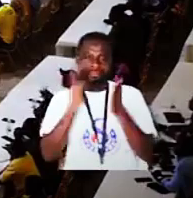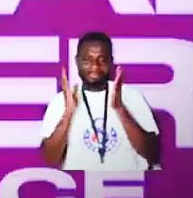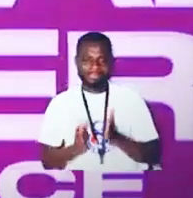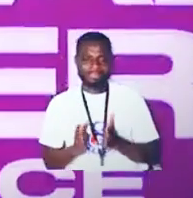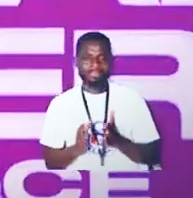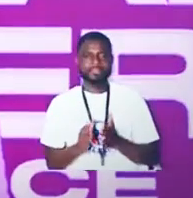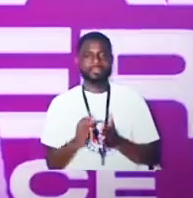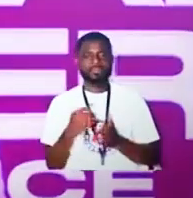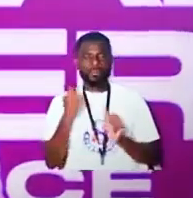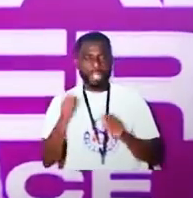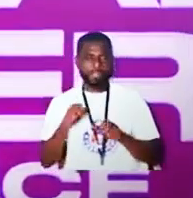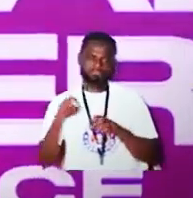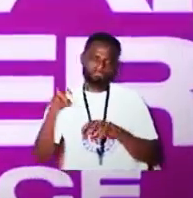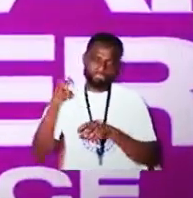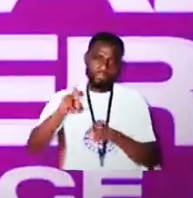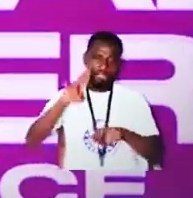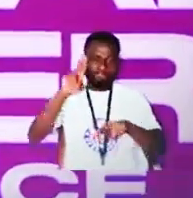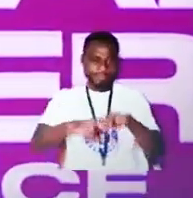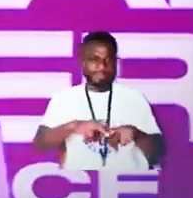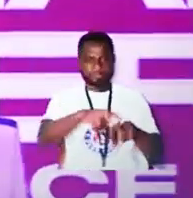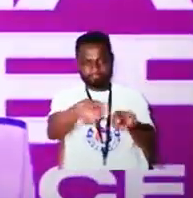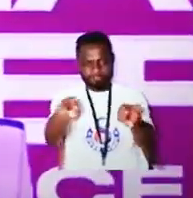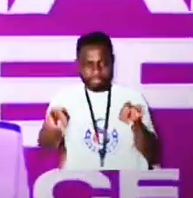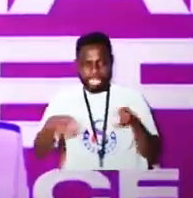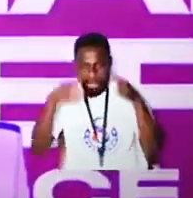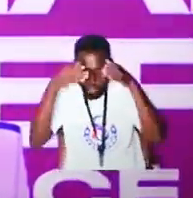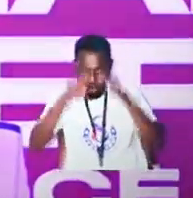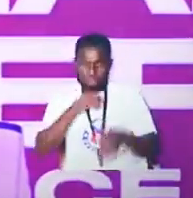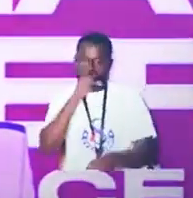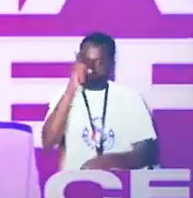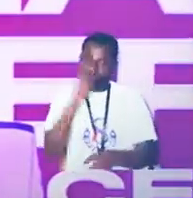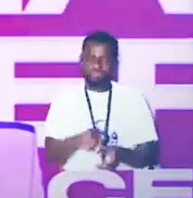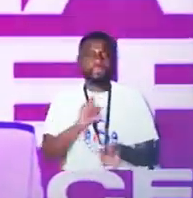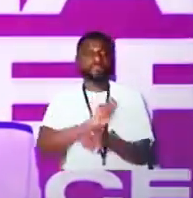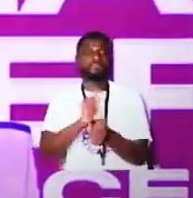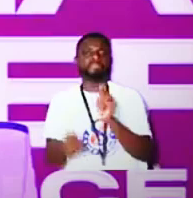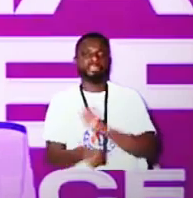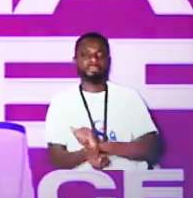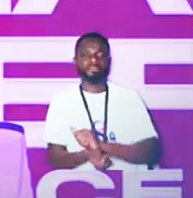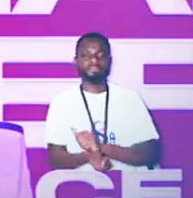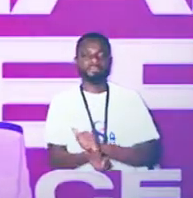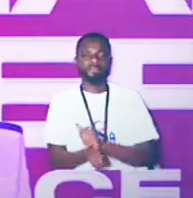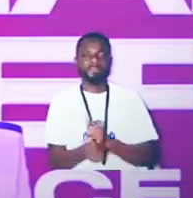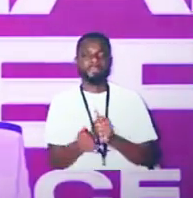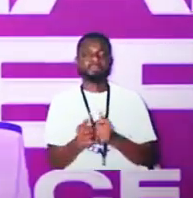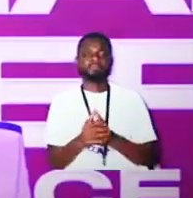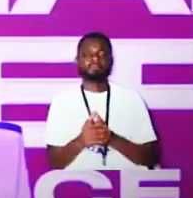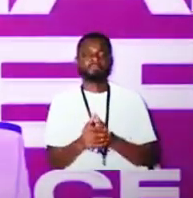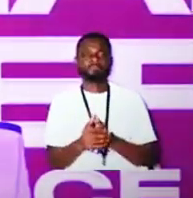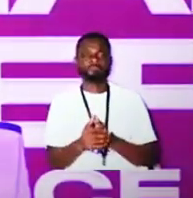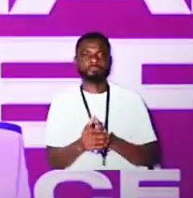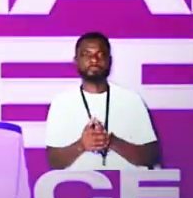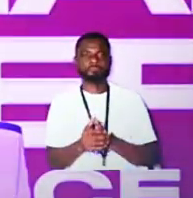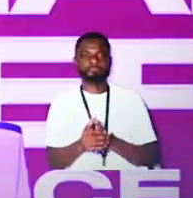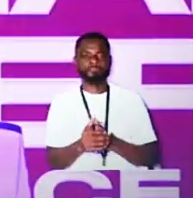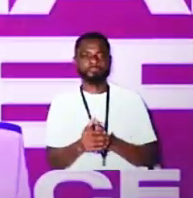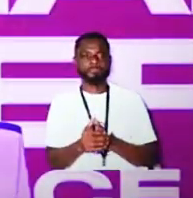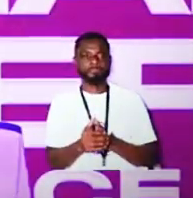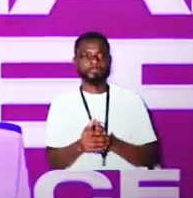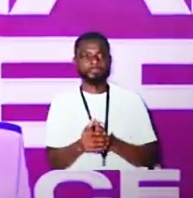go to these places and cause real change. With a certain kind. It is a fact